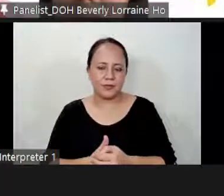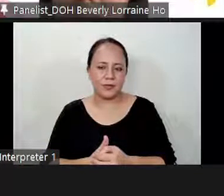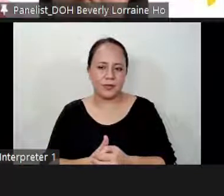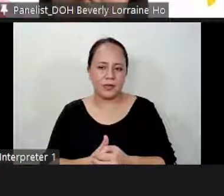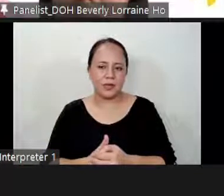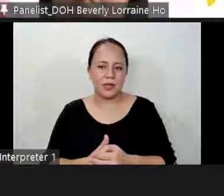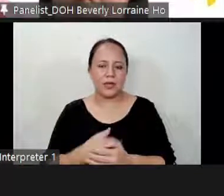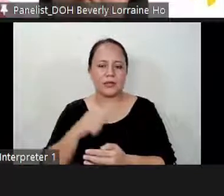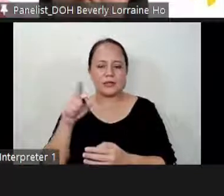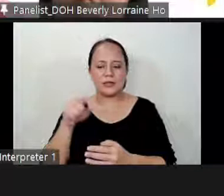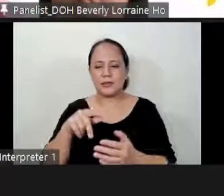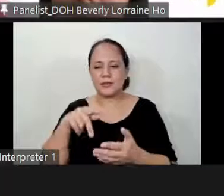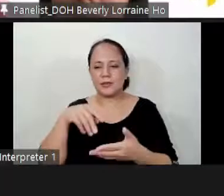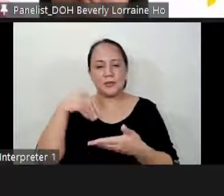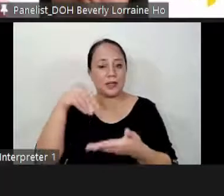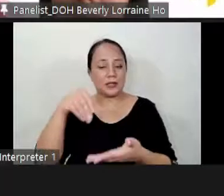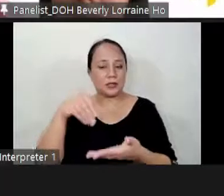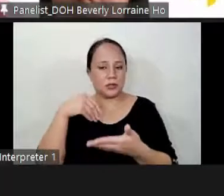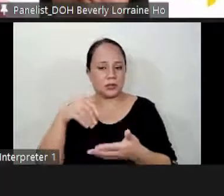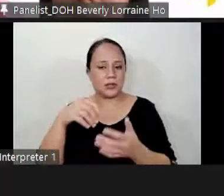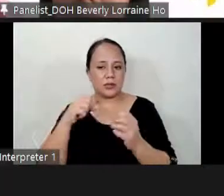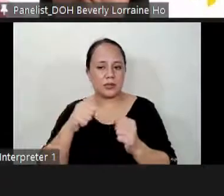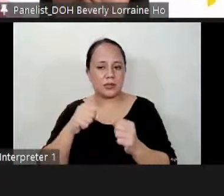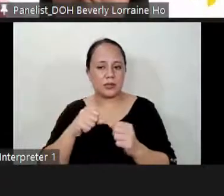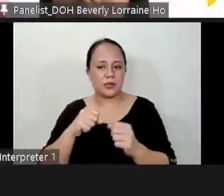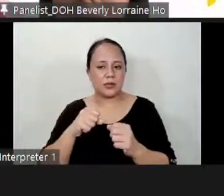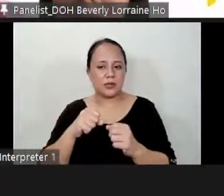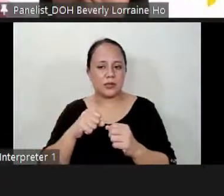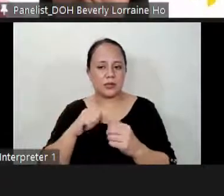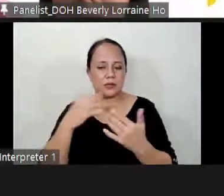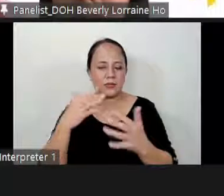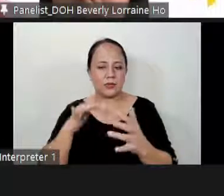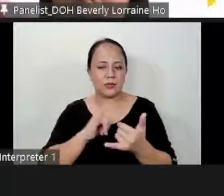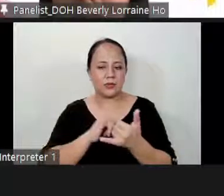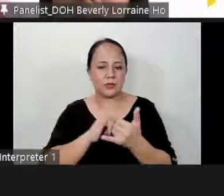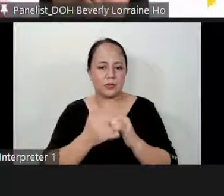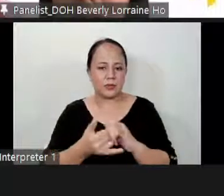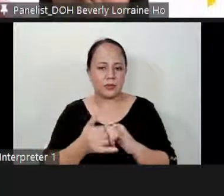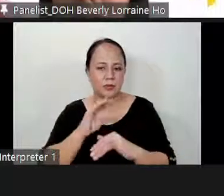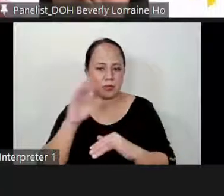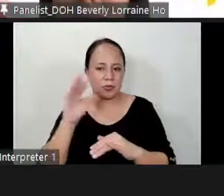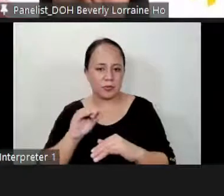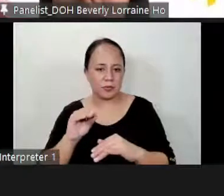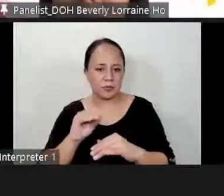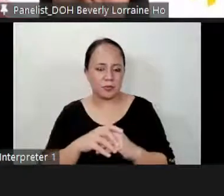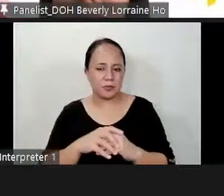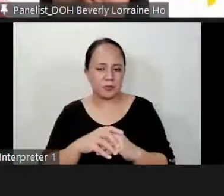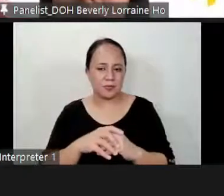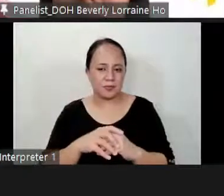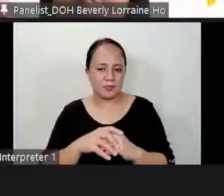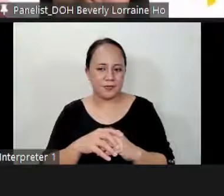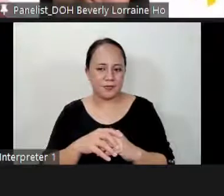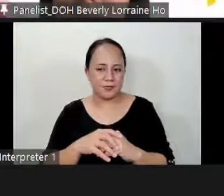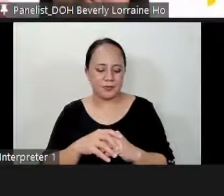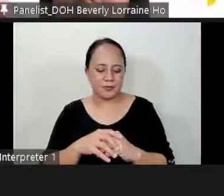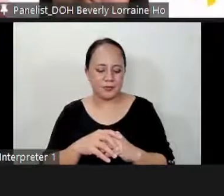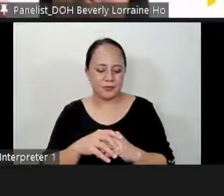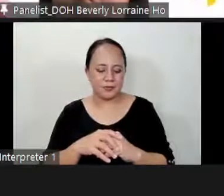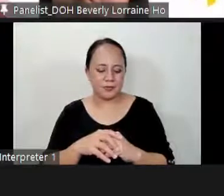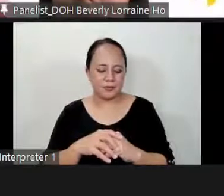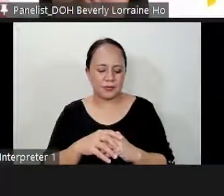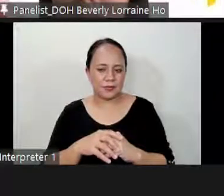certain Z packages that which the rates will be adjusted. And I don't